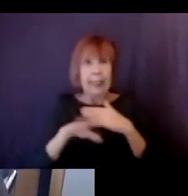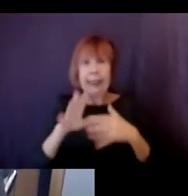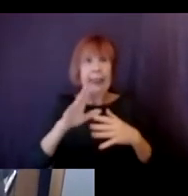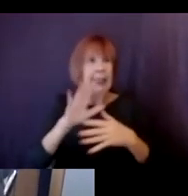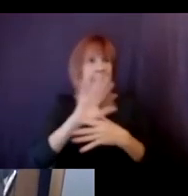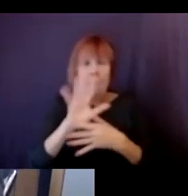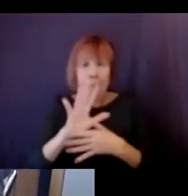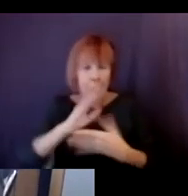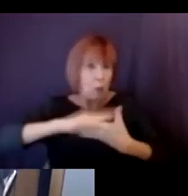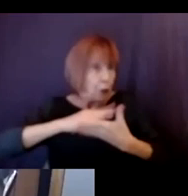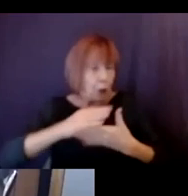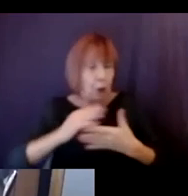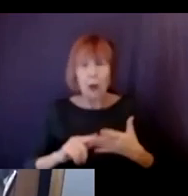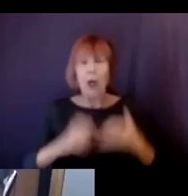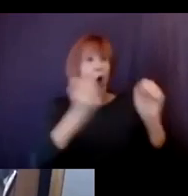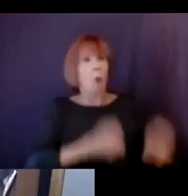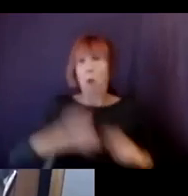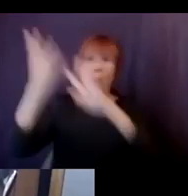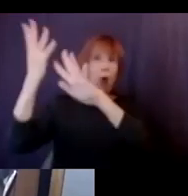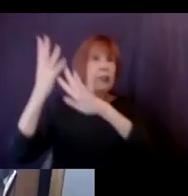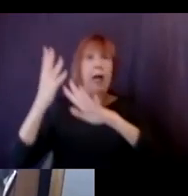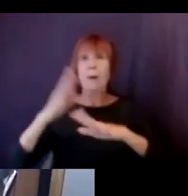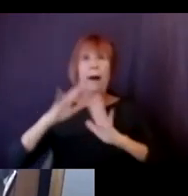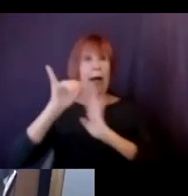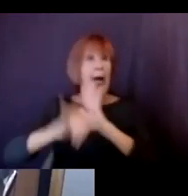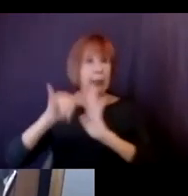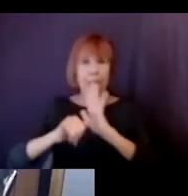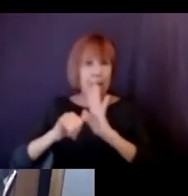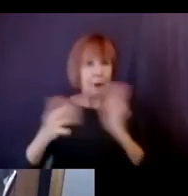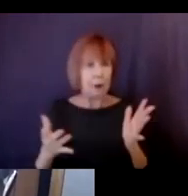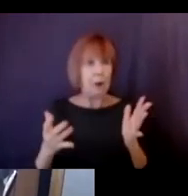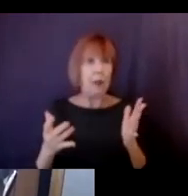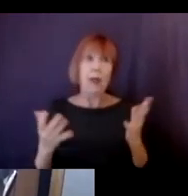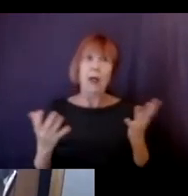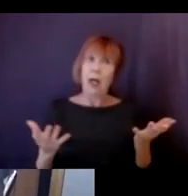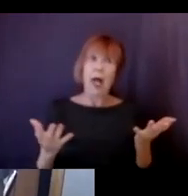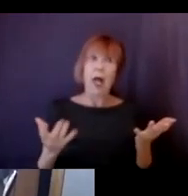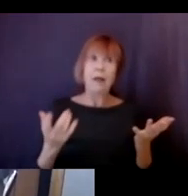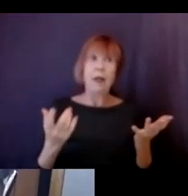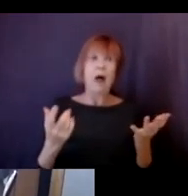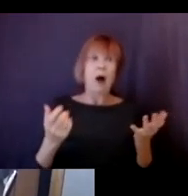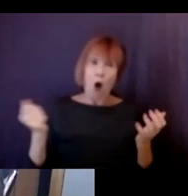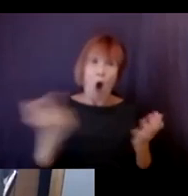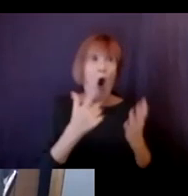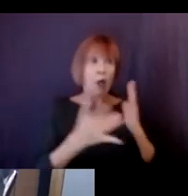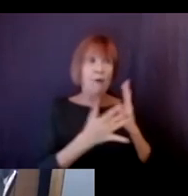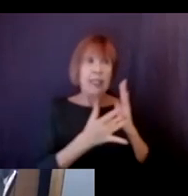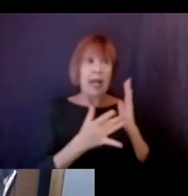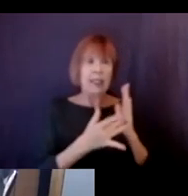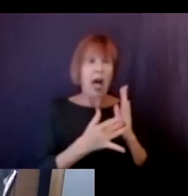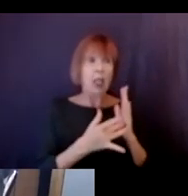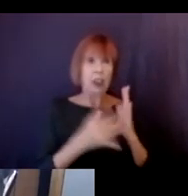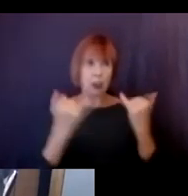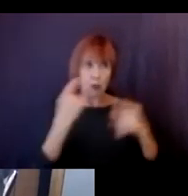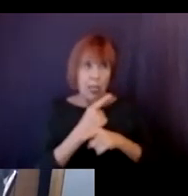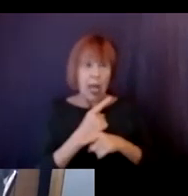on YouTube. And that we, certainly all of the technology is more affordable than it